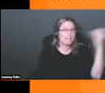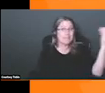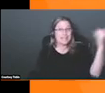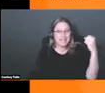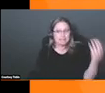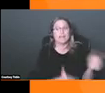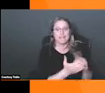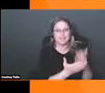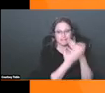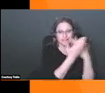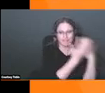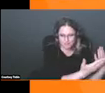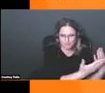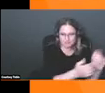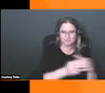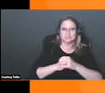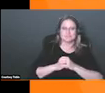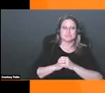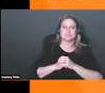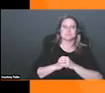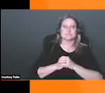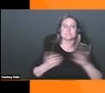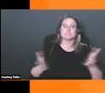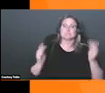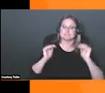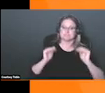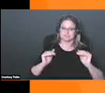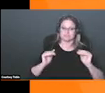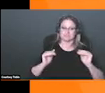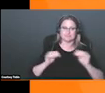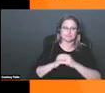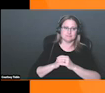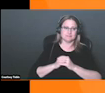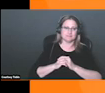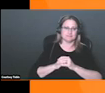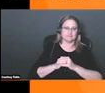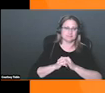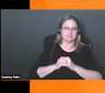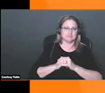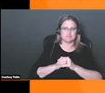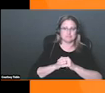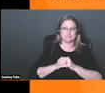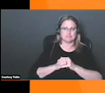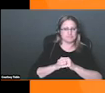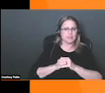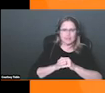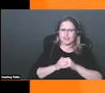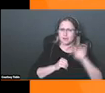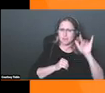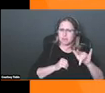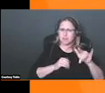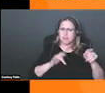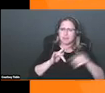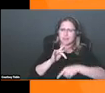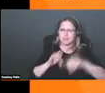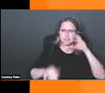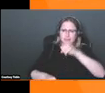So another approach to all of this, I don't know why it keeps doing